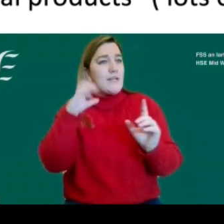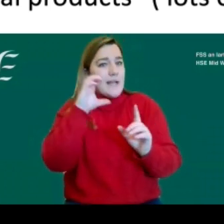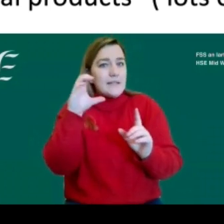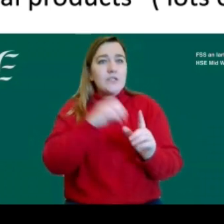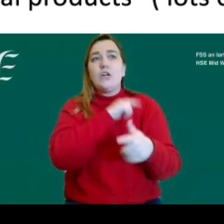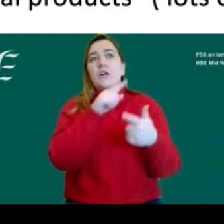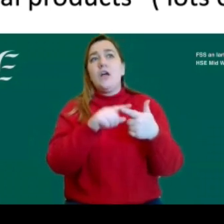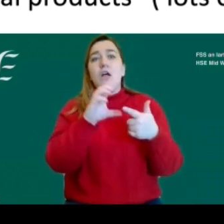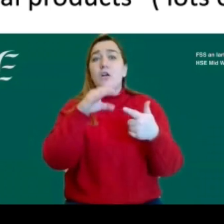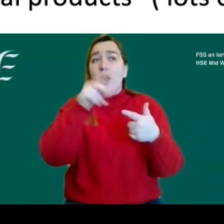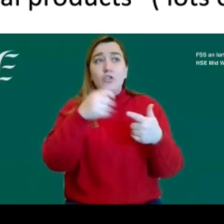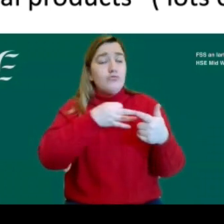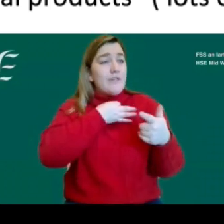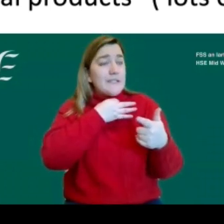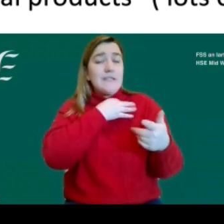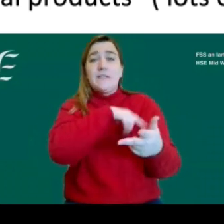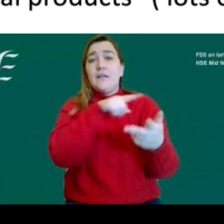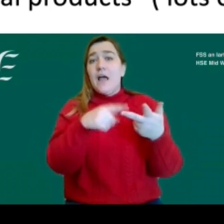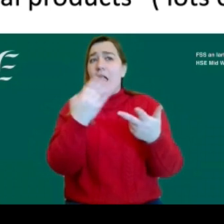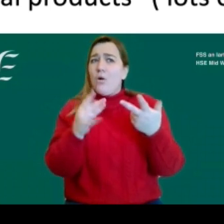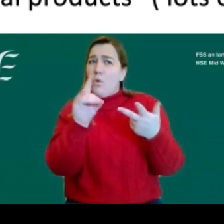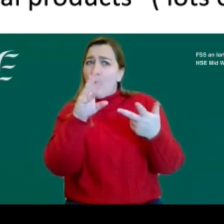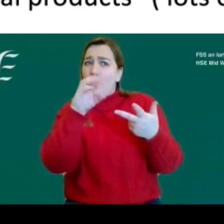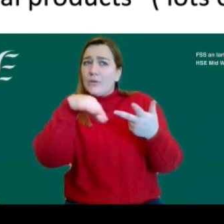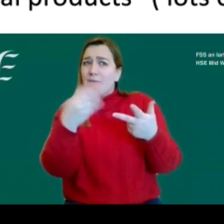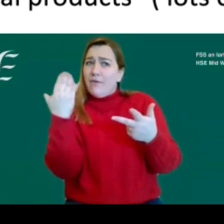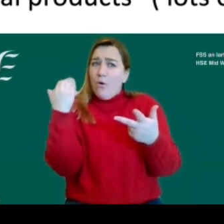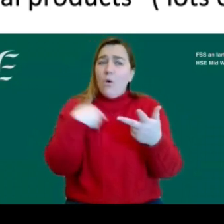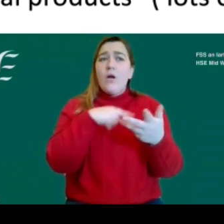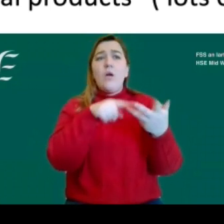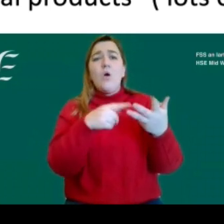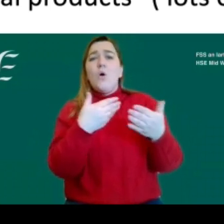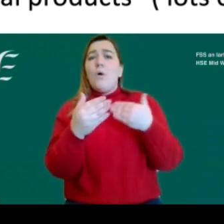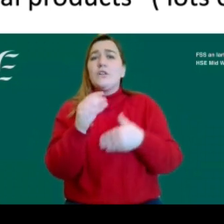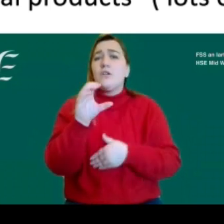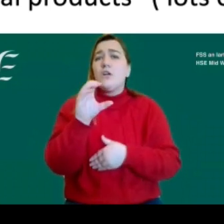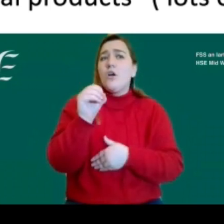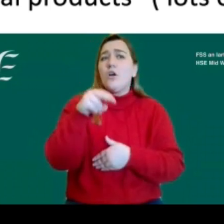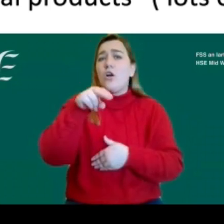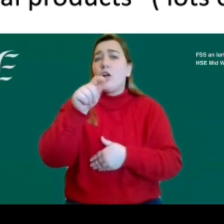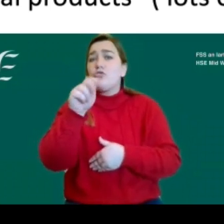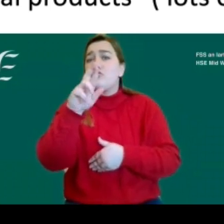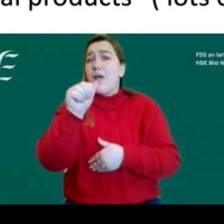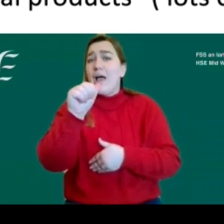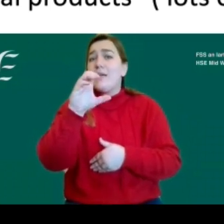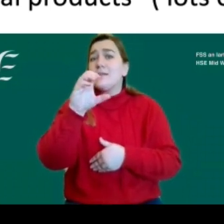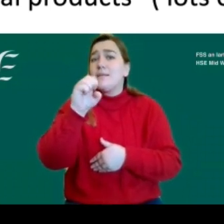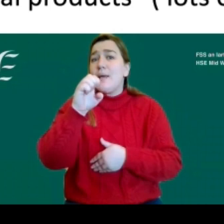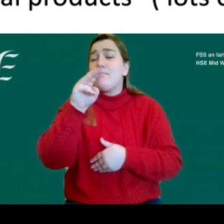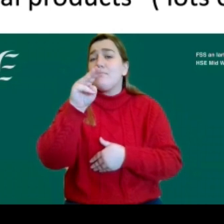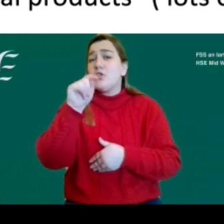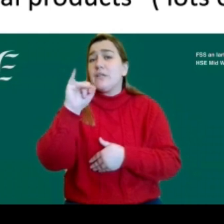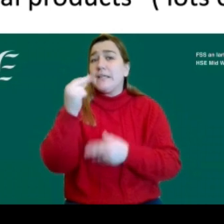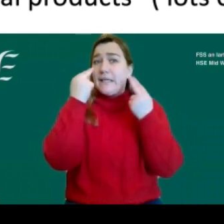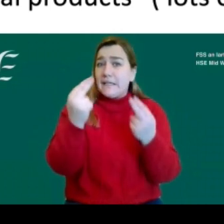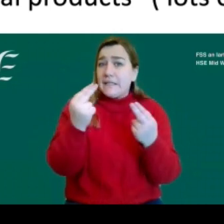clotting risk, how you got on with hormones in the past, what your contraceptive needs are, etc. Sometimes it's helpful